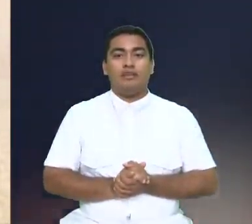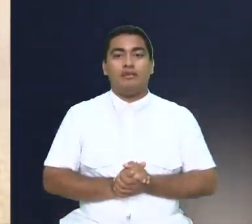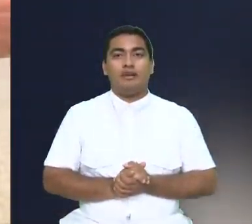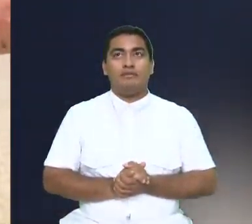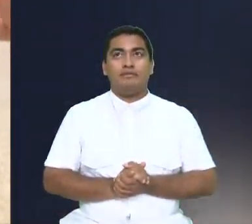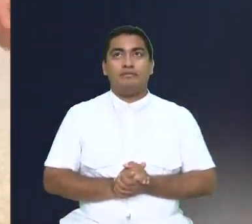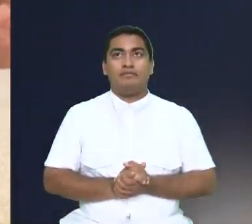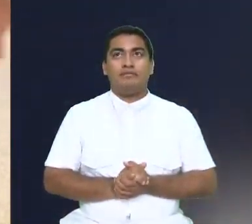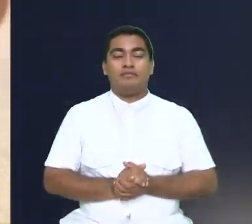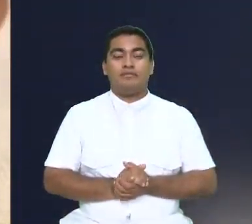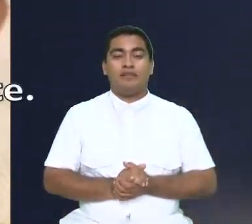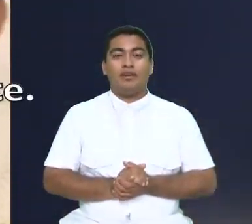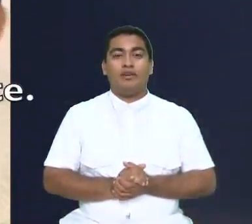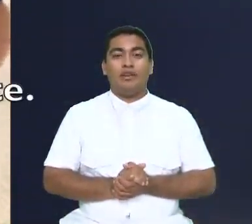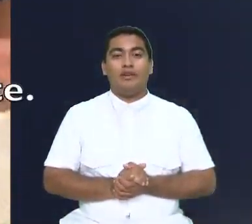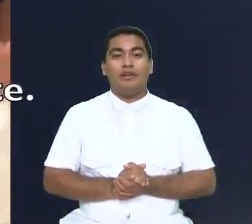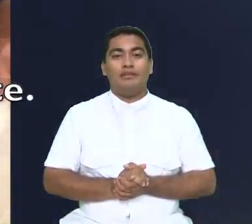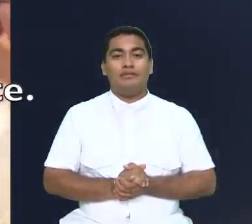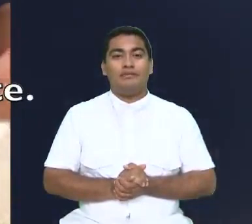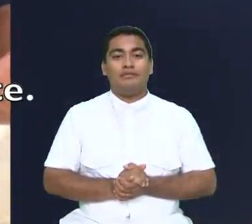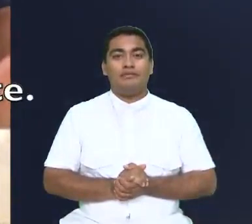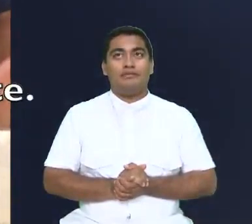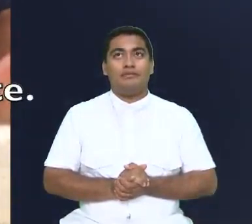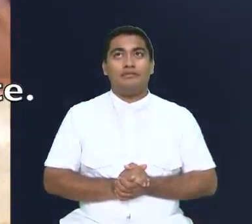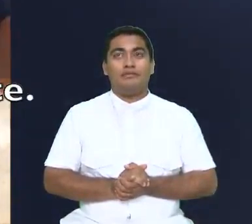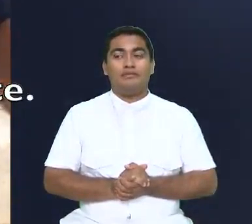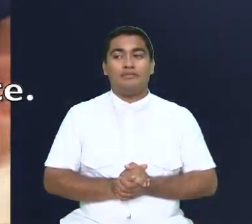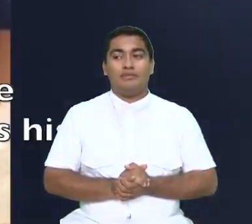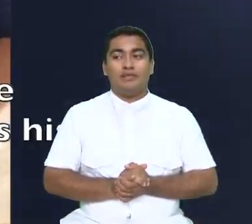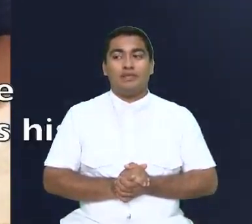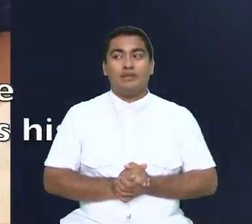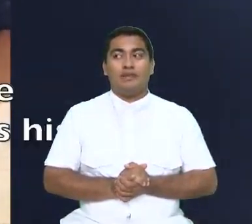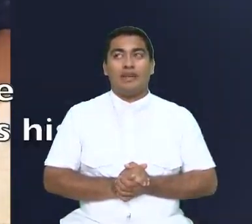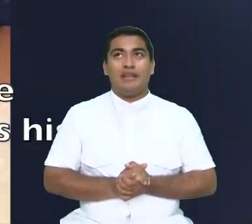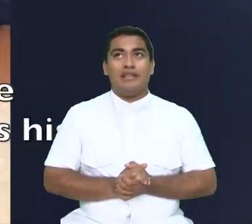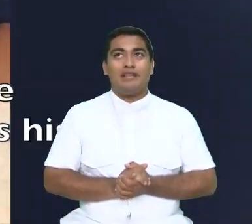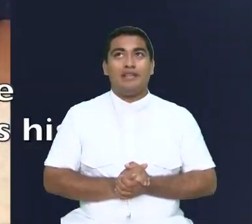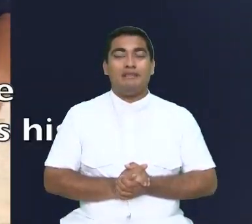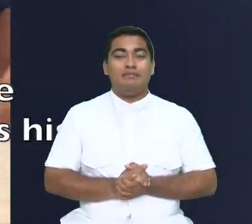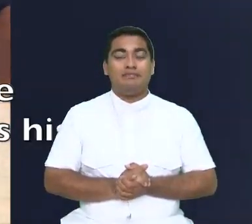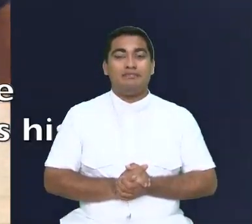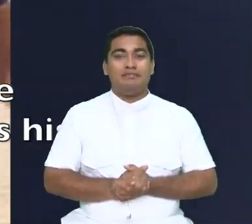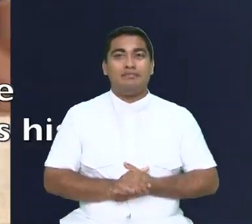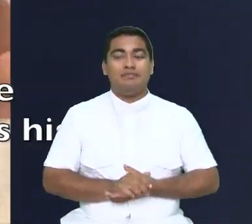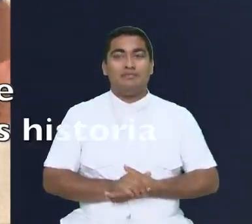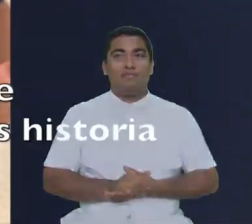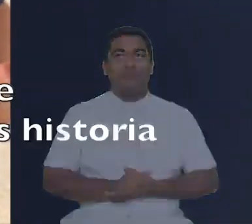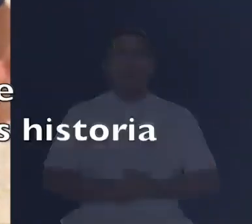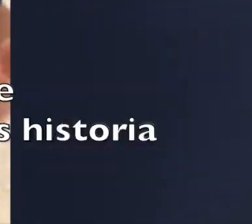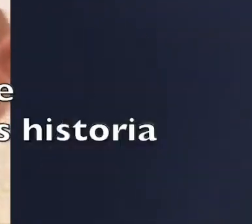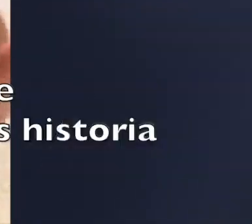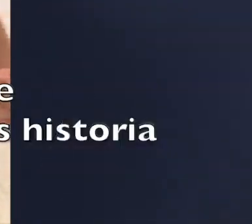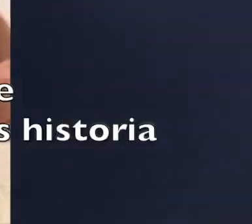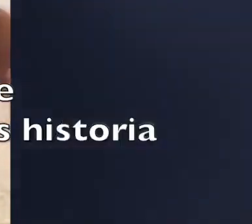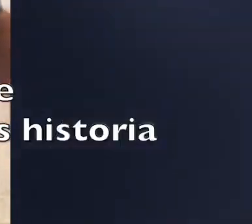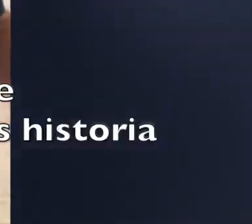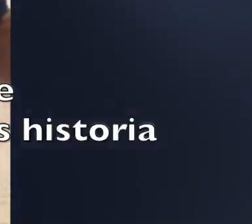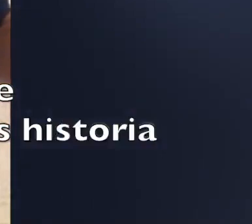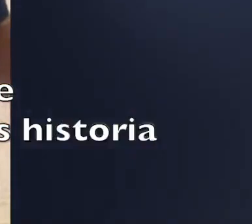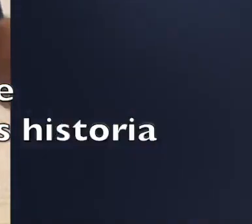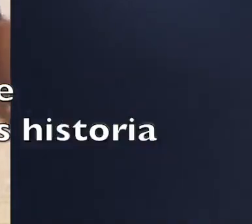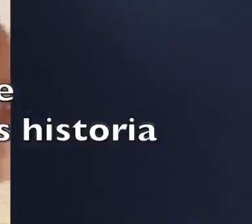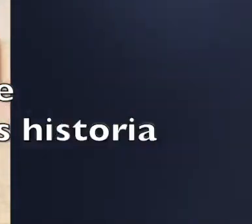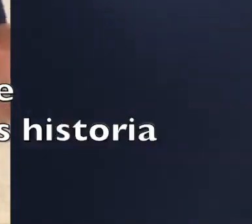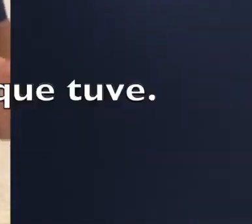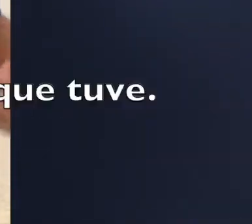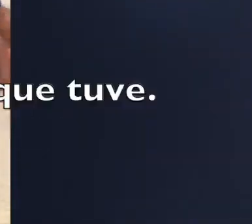permissions, the challenges of rigging the wire, all of the setbacks that came in late in the game, all of the findings that happened when you're